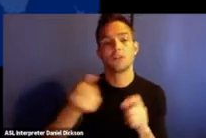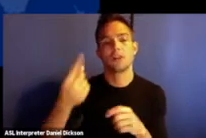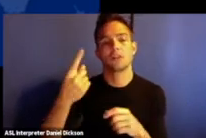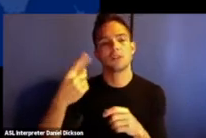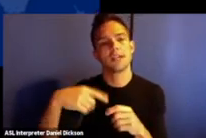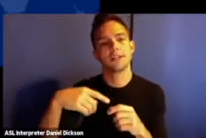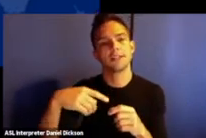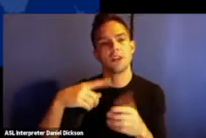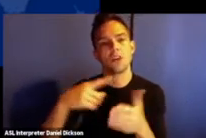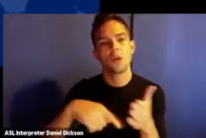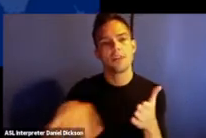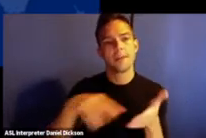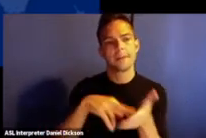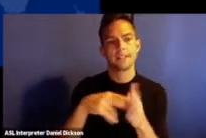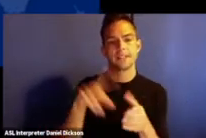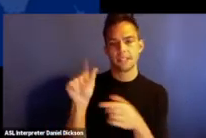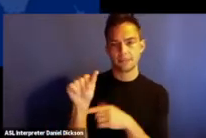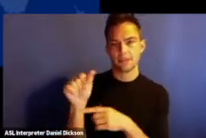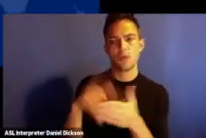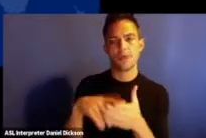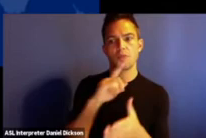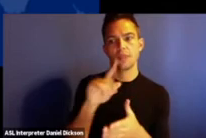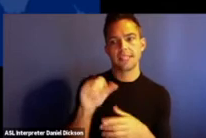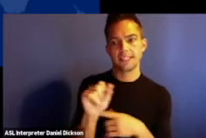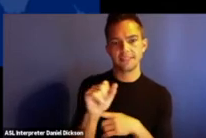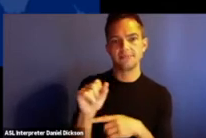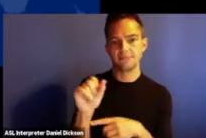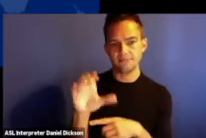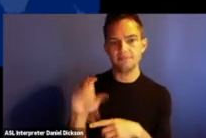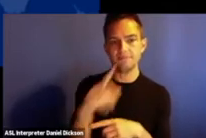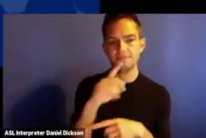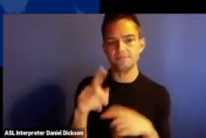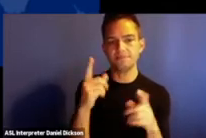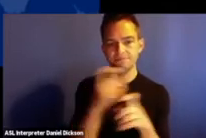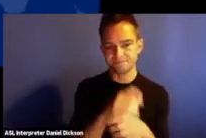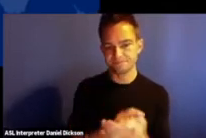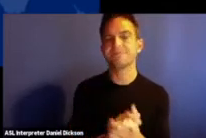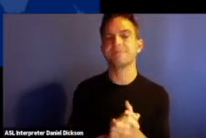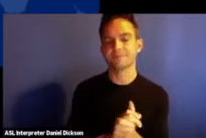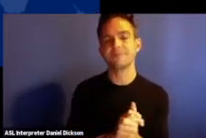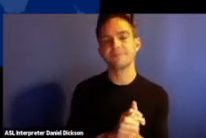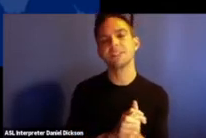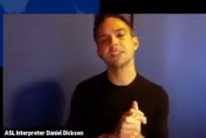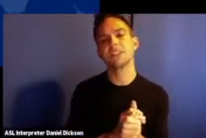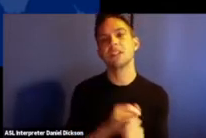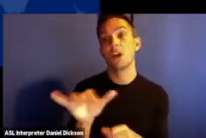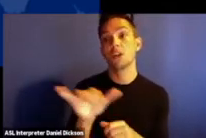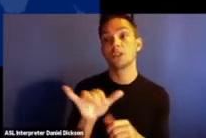Understanding what disability, what their disability really is, because that was a CP is very complicated. And